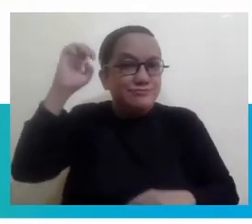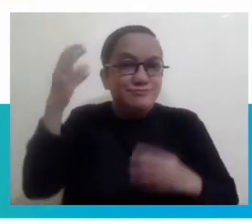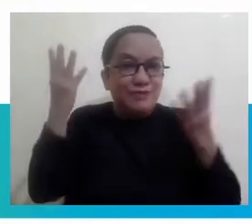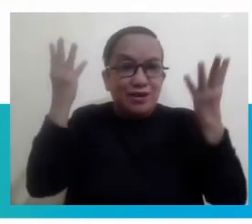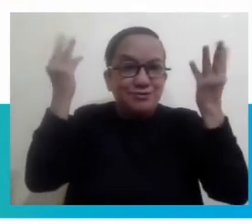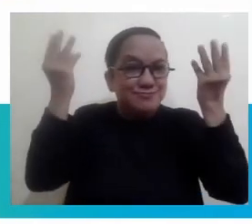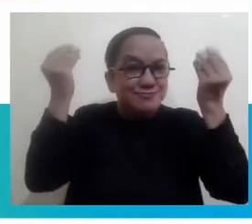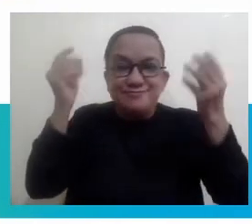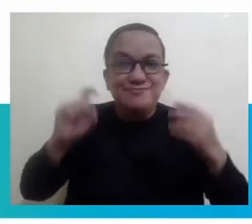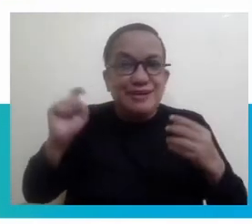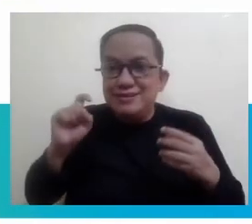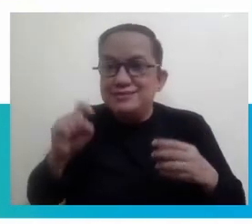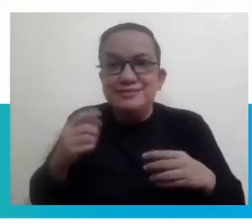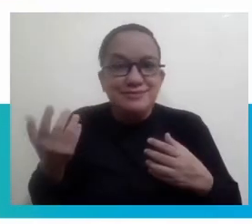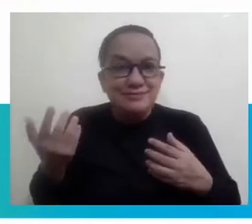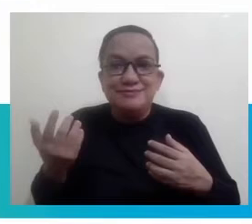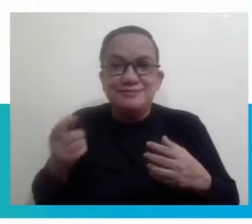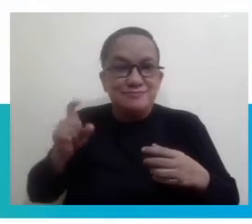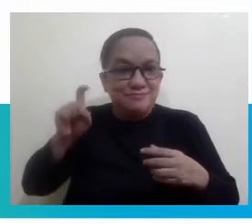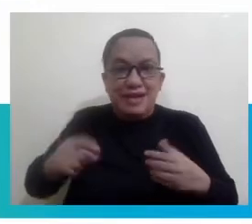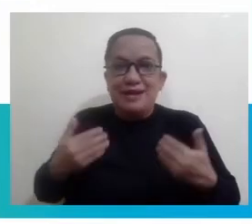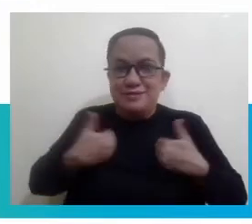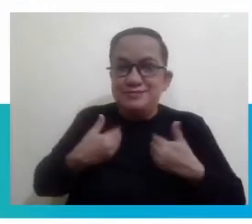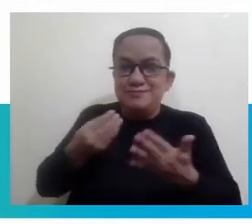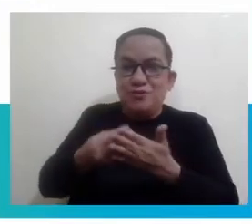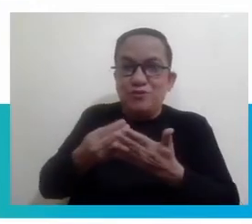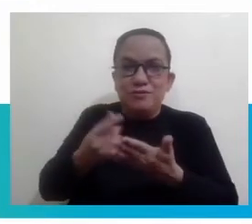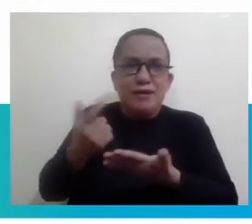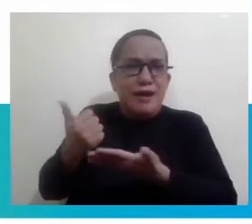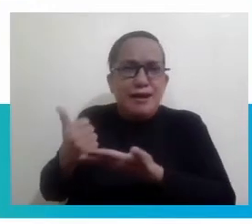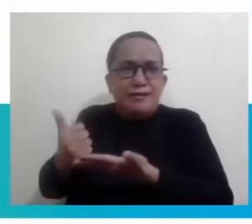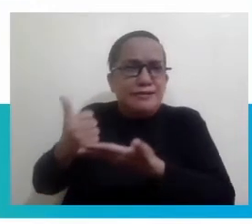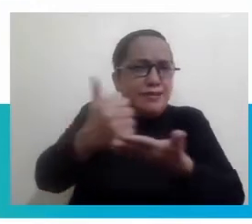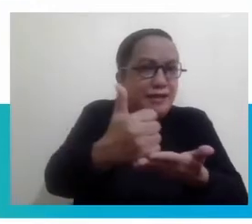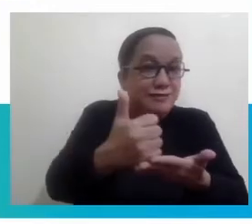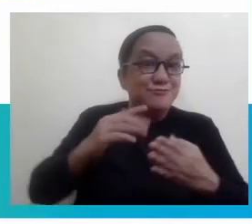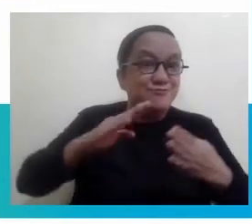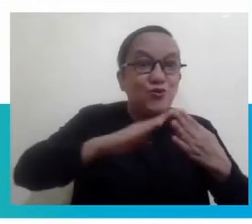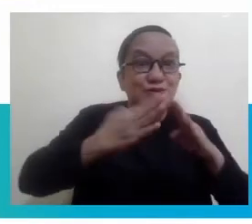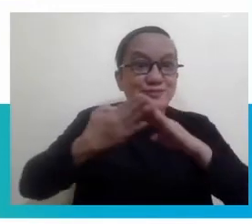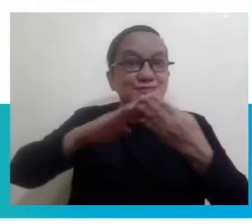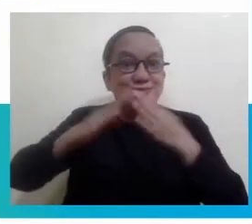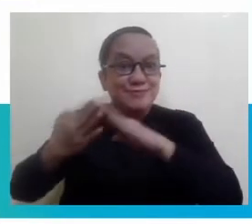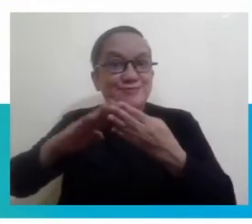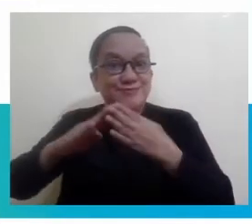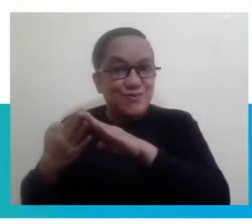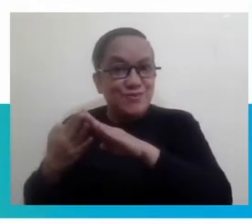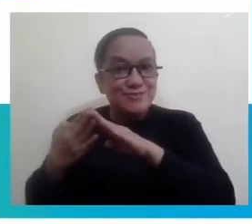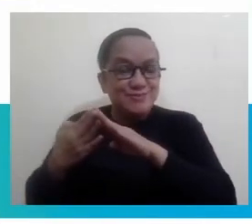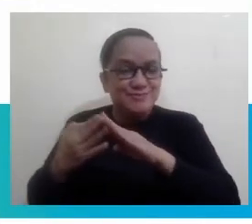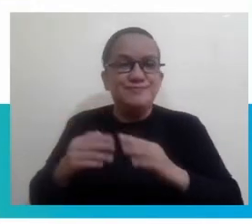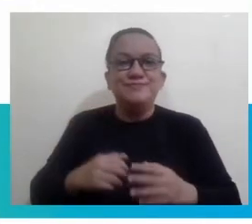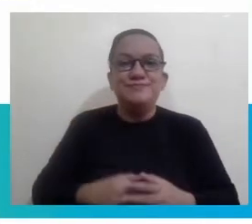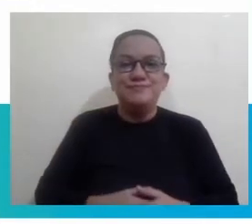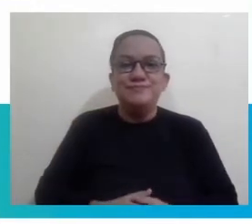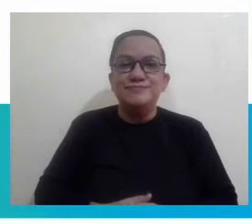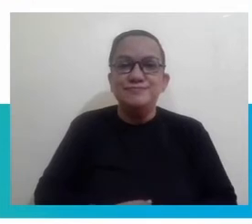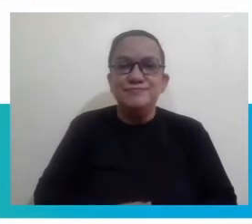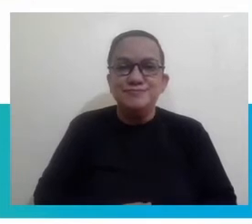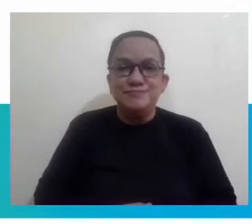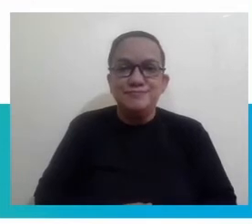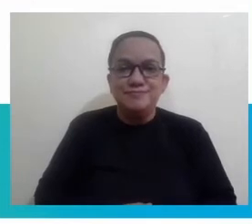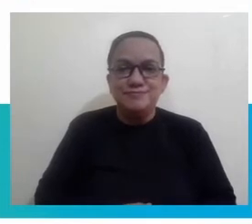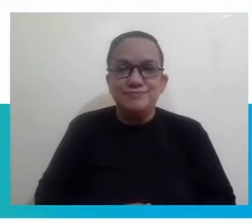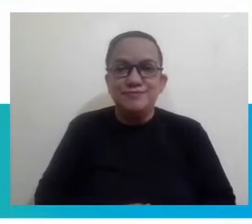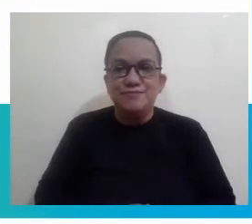at the community level. And what is to do less of? The first one here is spending money on unnecessary goods